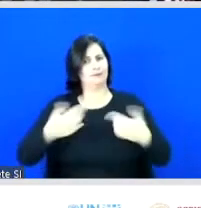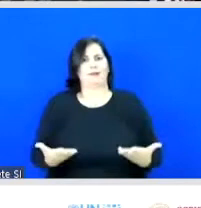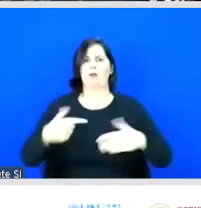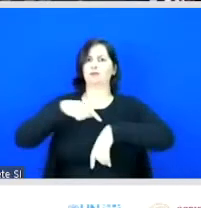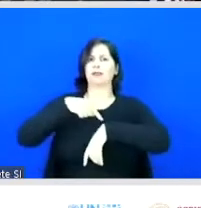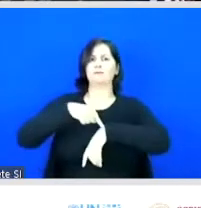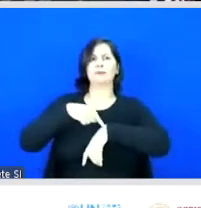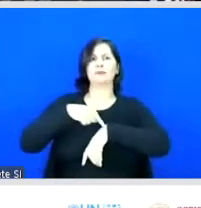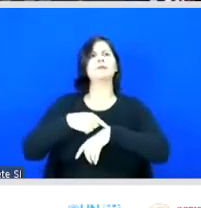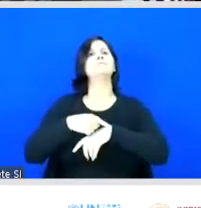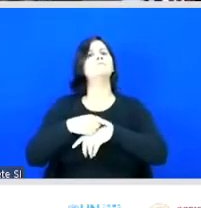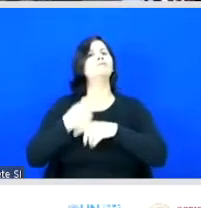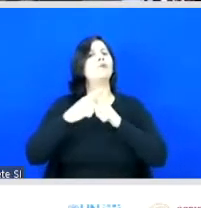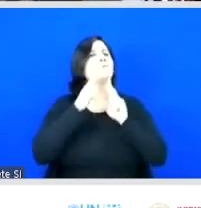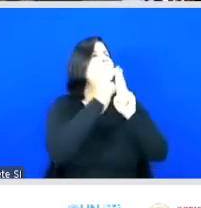Thank you.